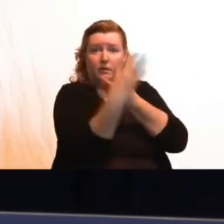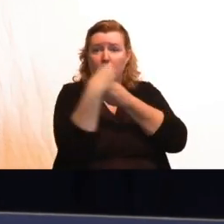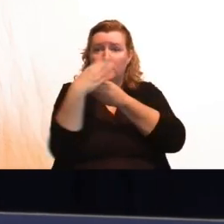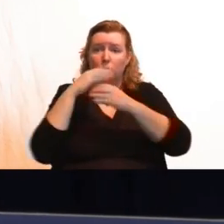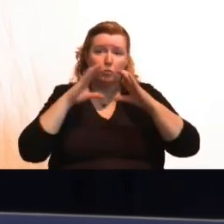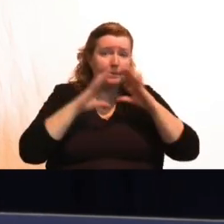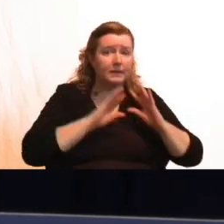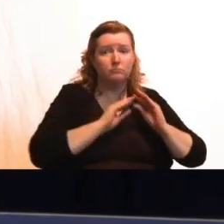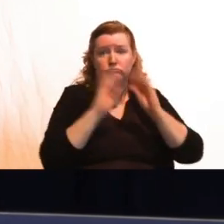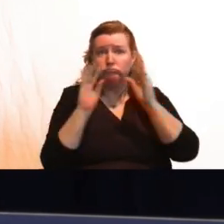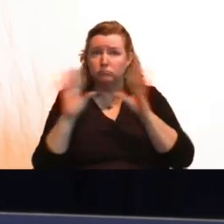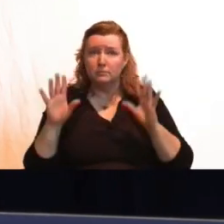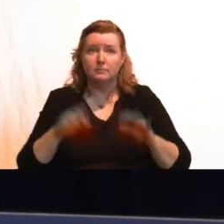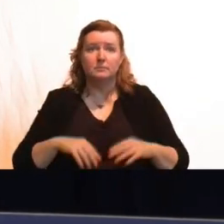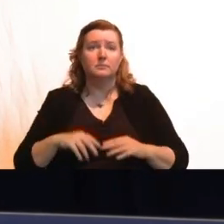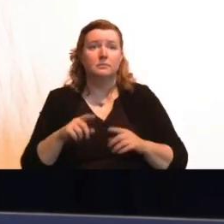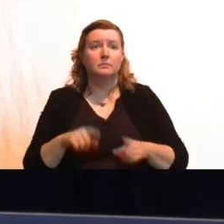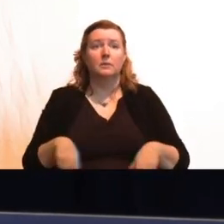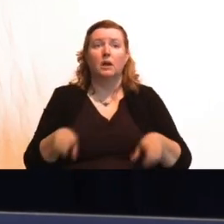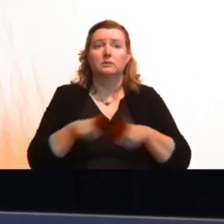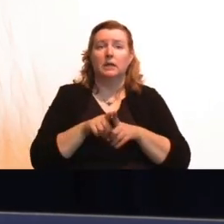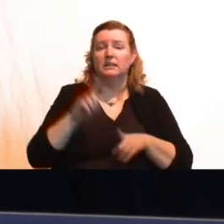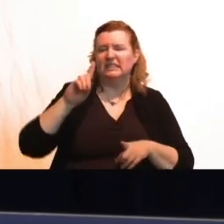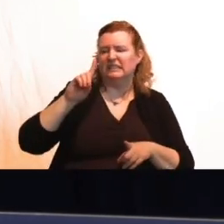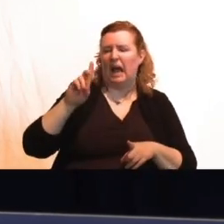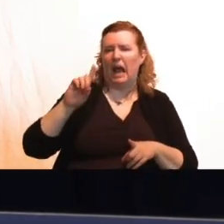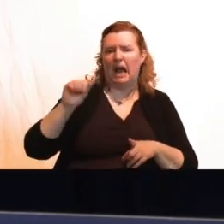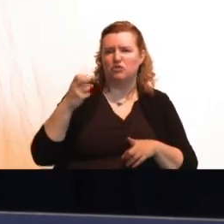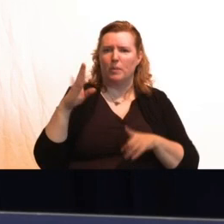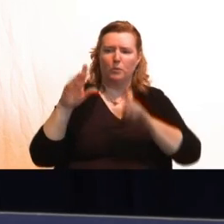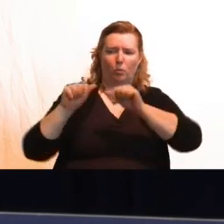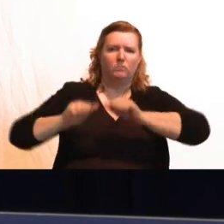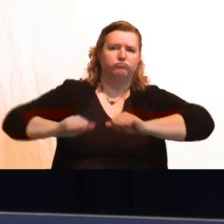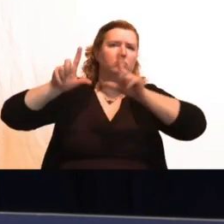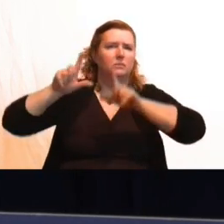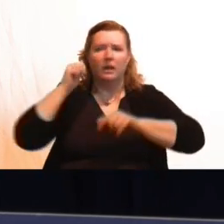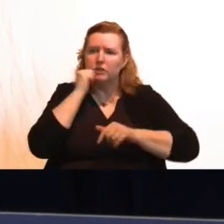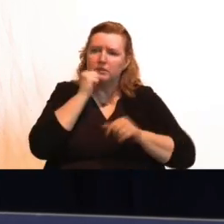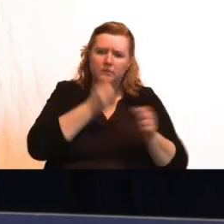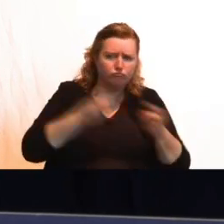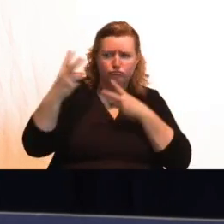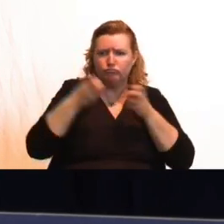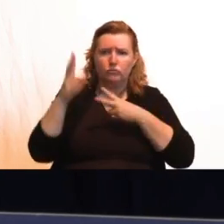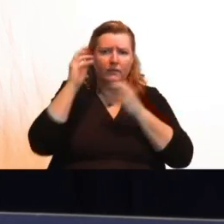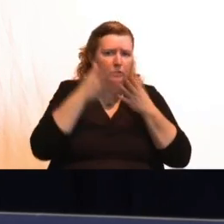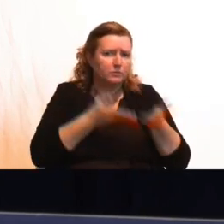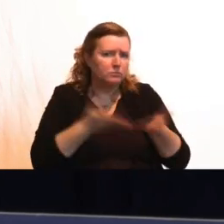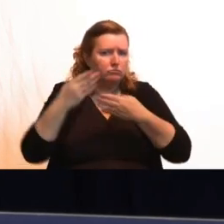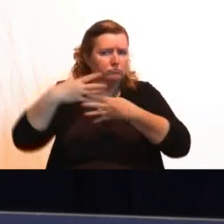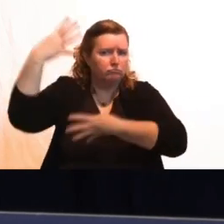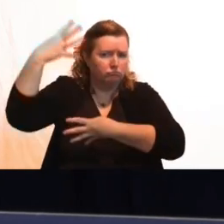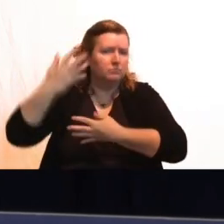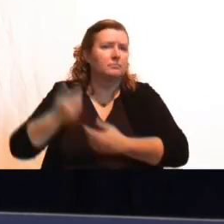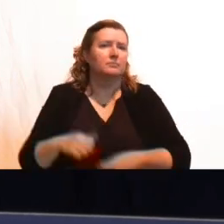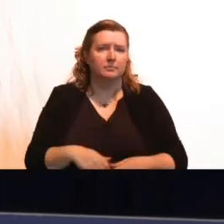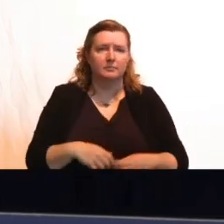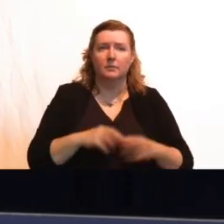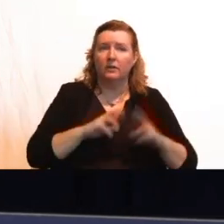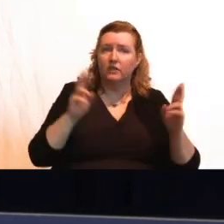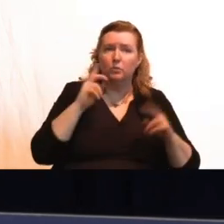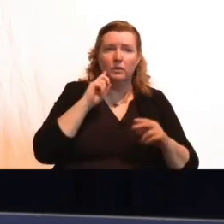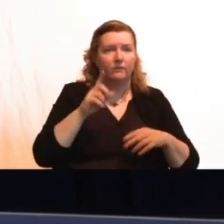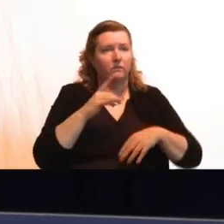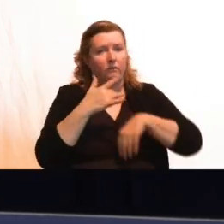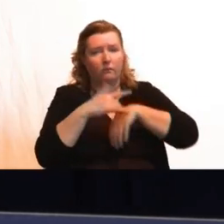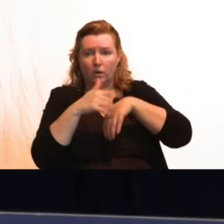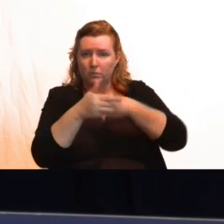vaccination partners and those willing to be vaccinated, currently 92% of eligible individuals ages 5 and up